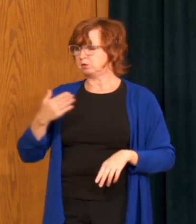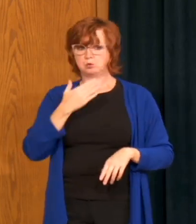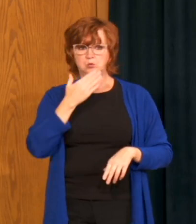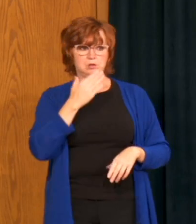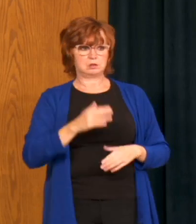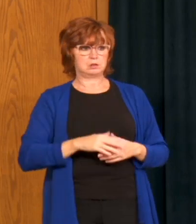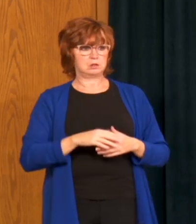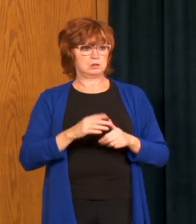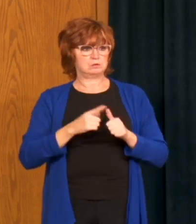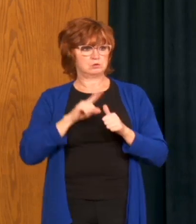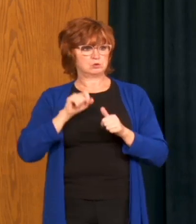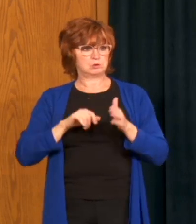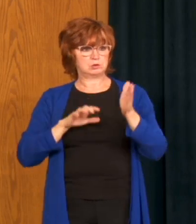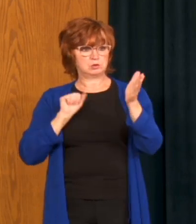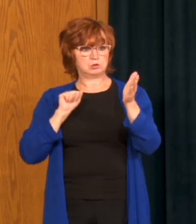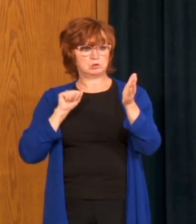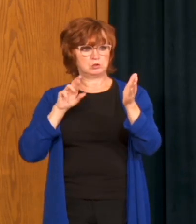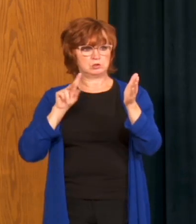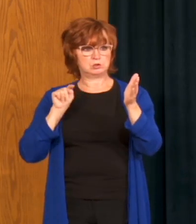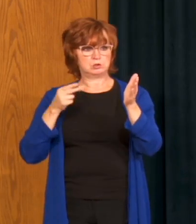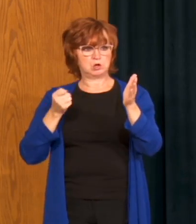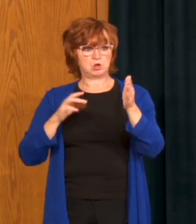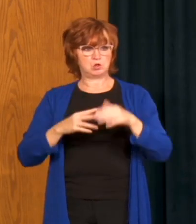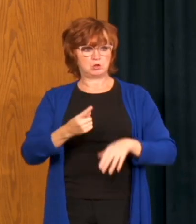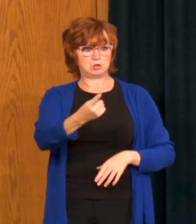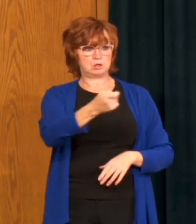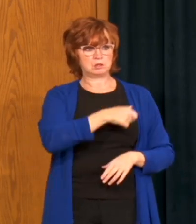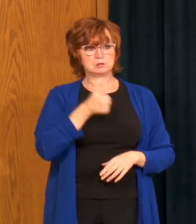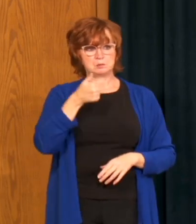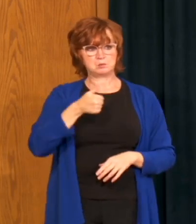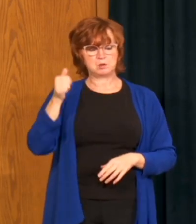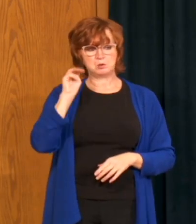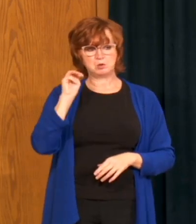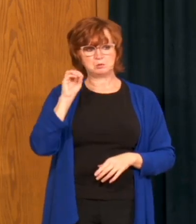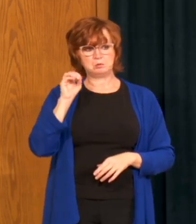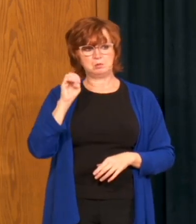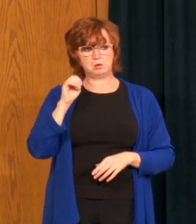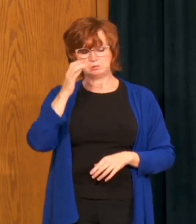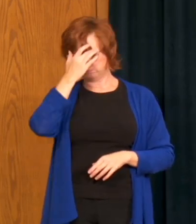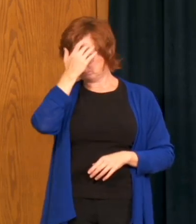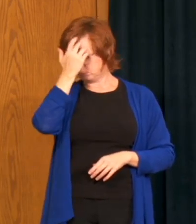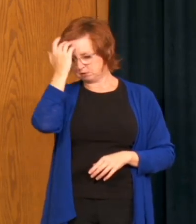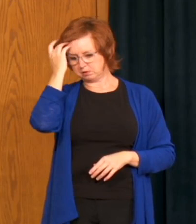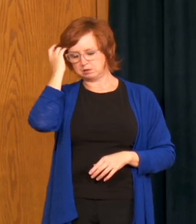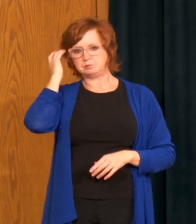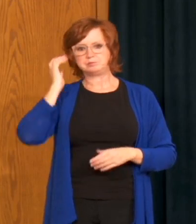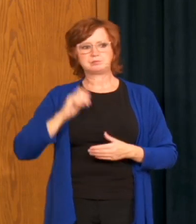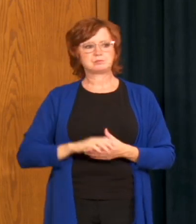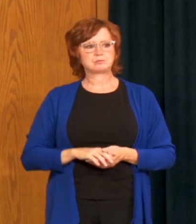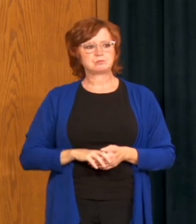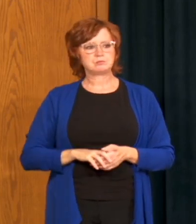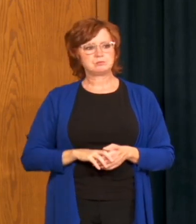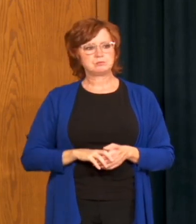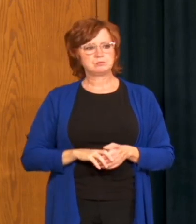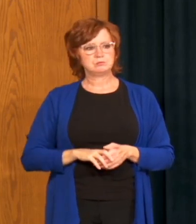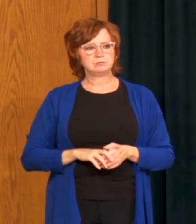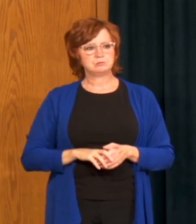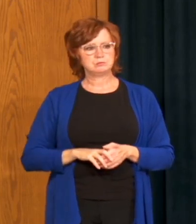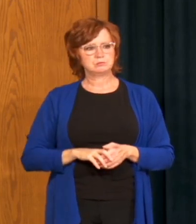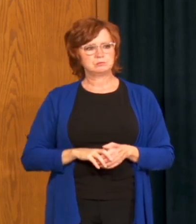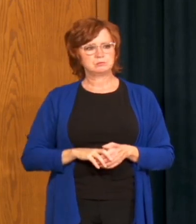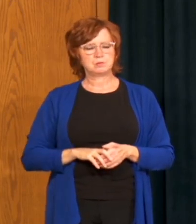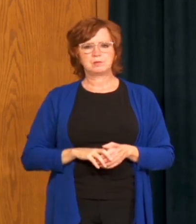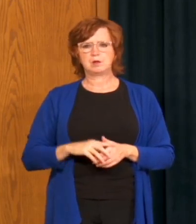first question in the room. Arthur? This is for the Premier. There's a lot of chatter on social media right now about the $3